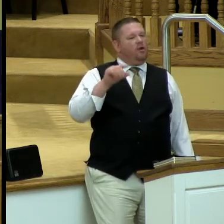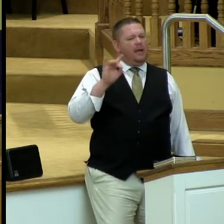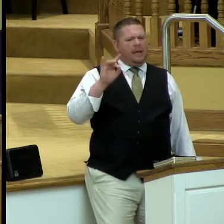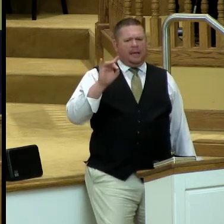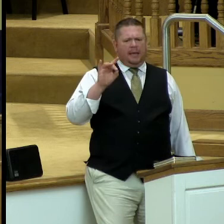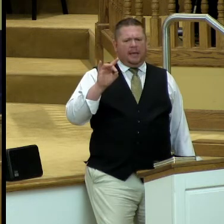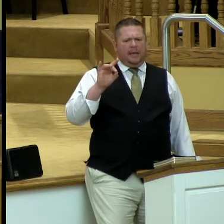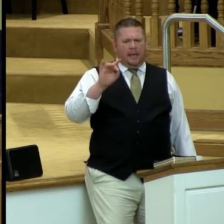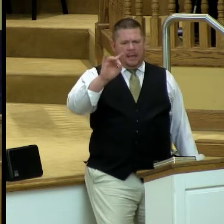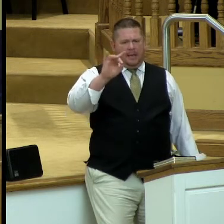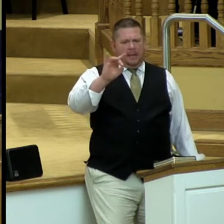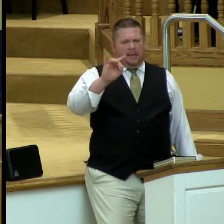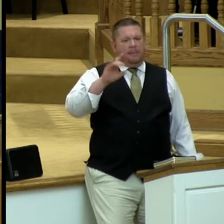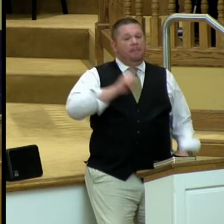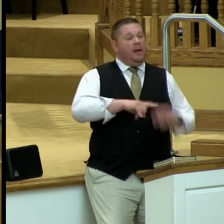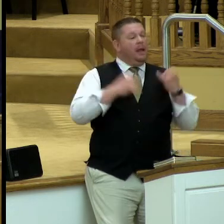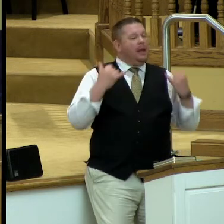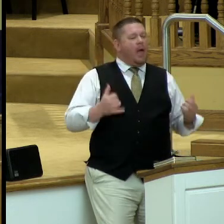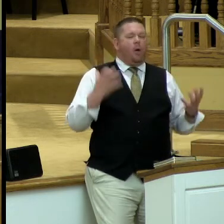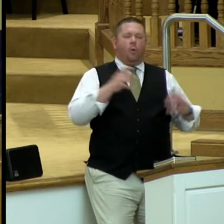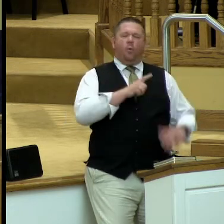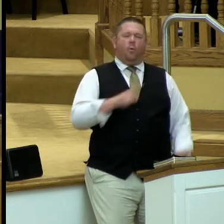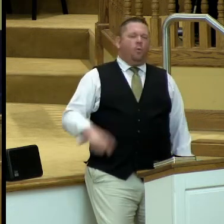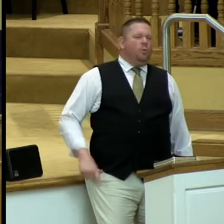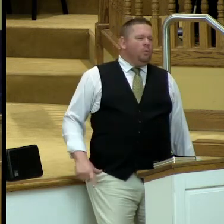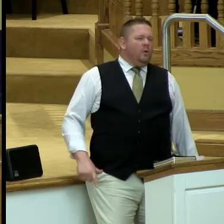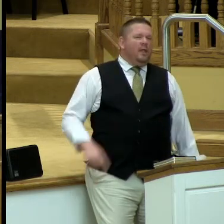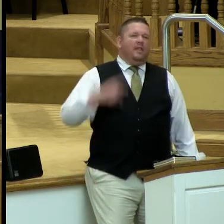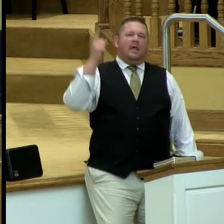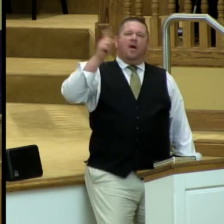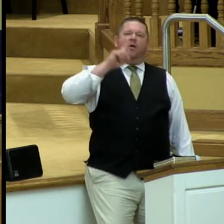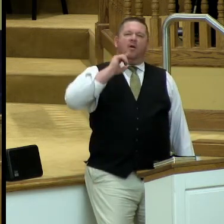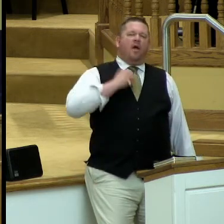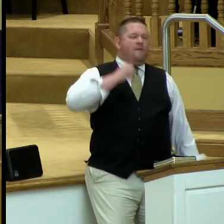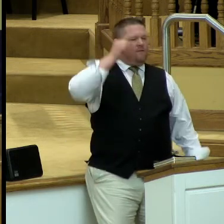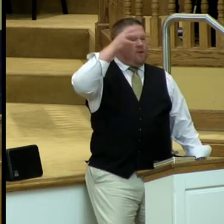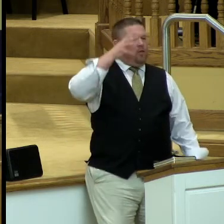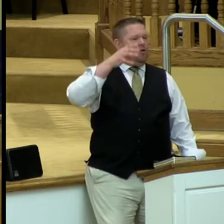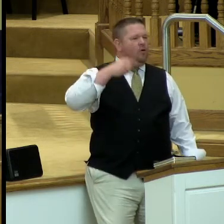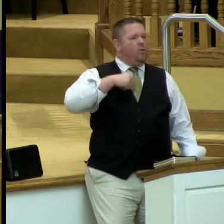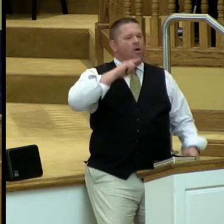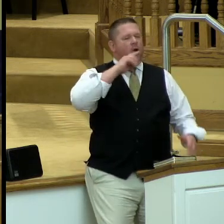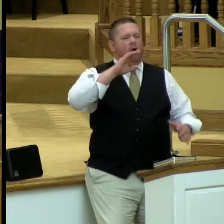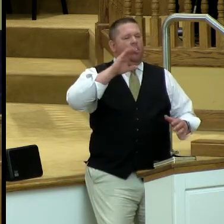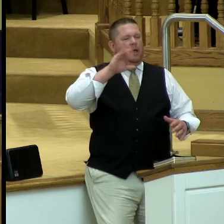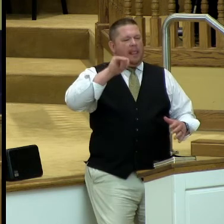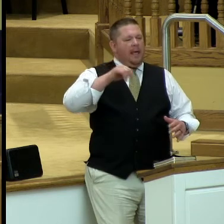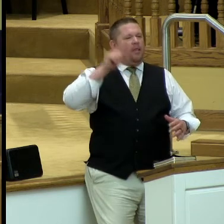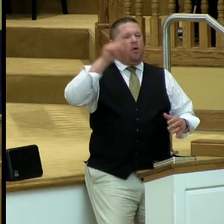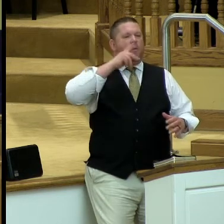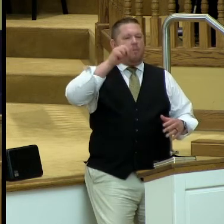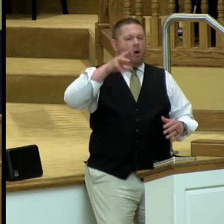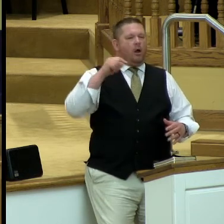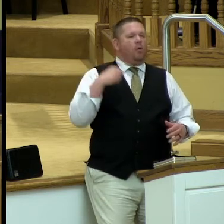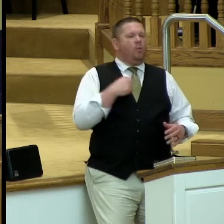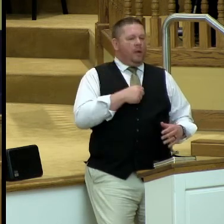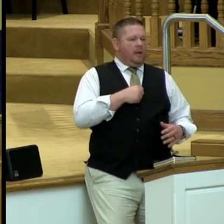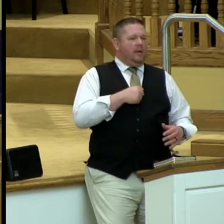Isaiah 64:8. But now, O Lord, Thou art our Father. We are the clay, and Thou art